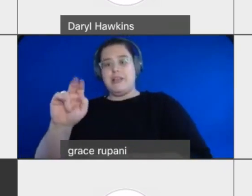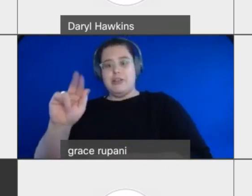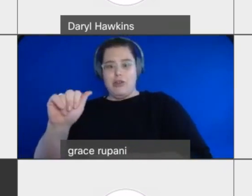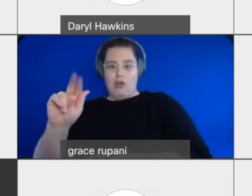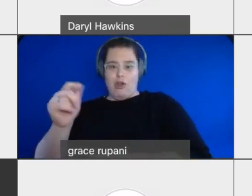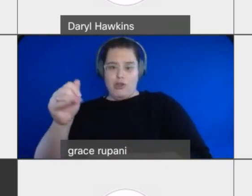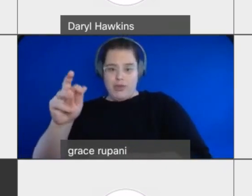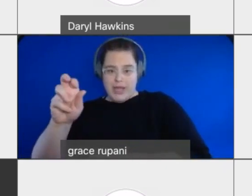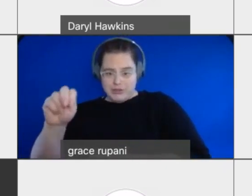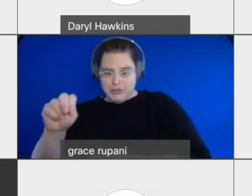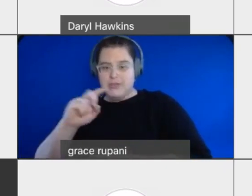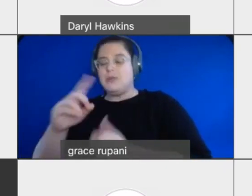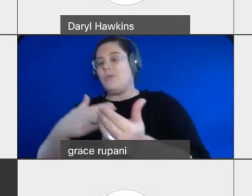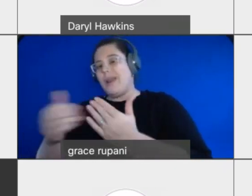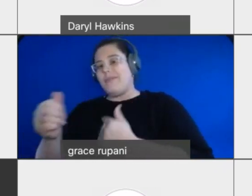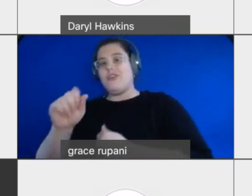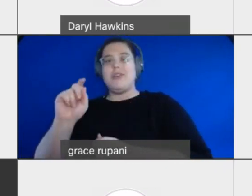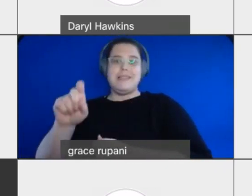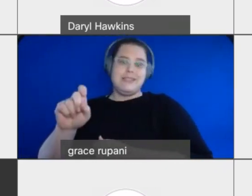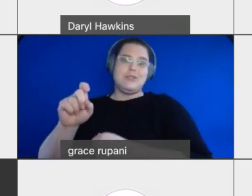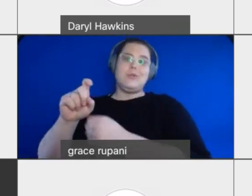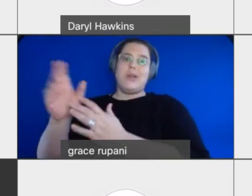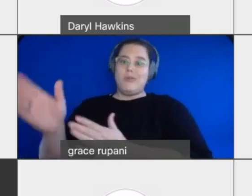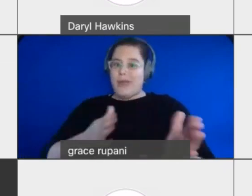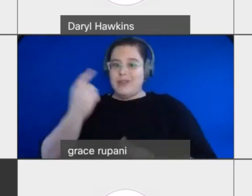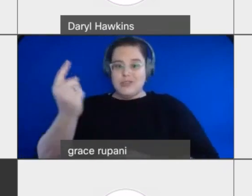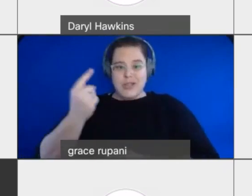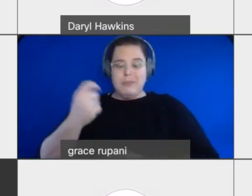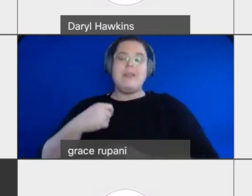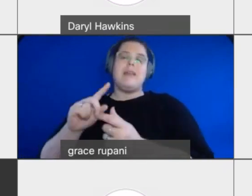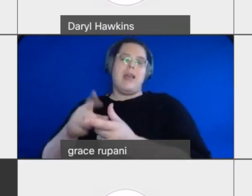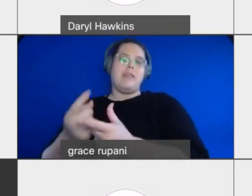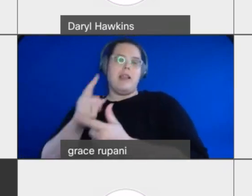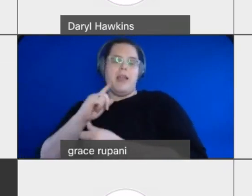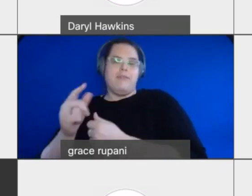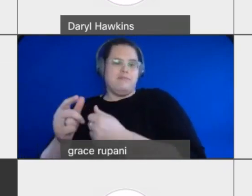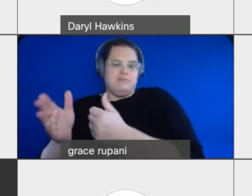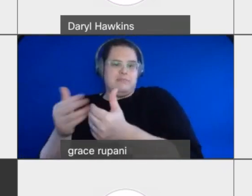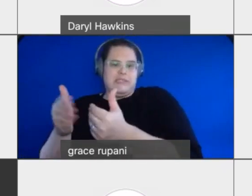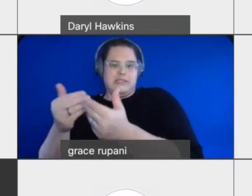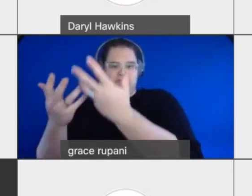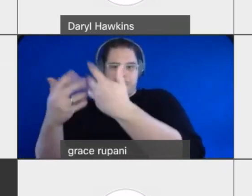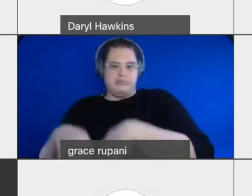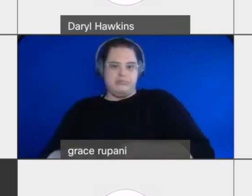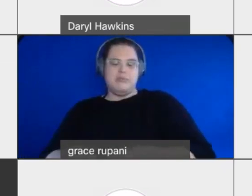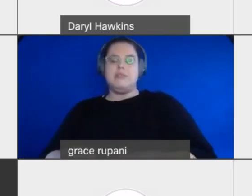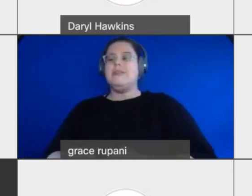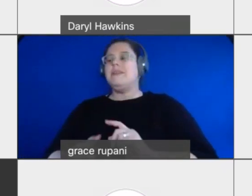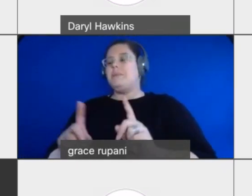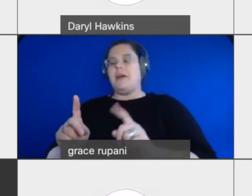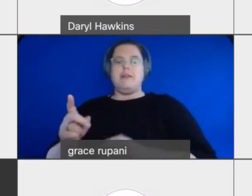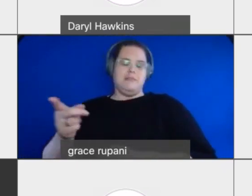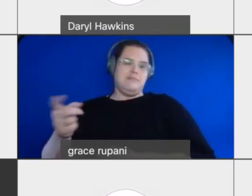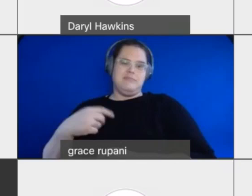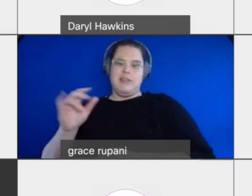live in the district, you should pay attention to the news. If you're like me, you got that beeping on your phone when we were told